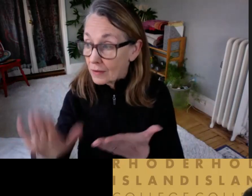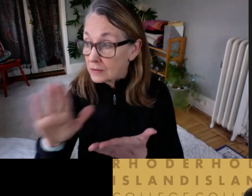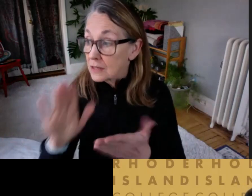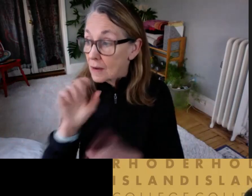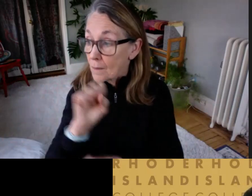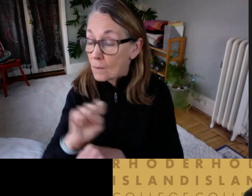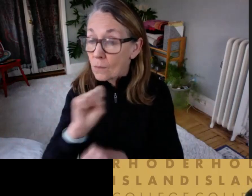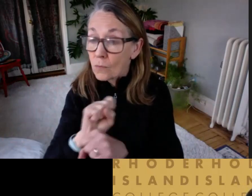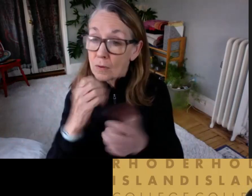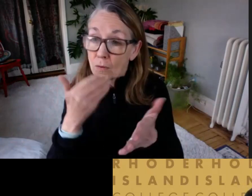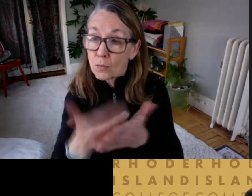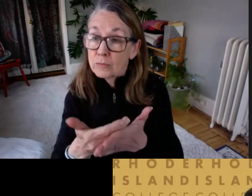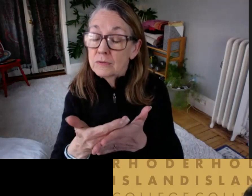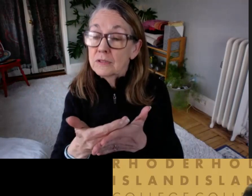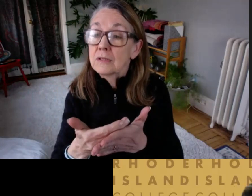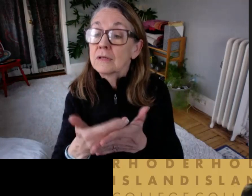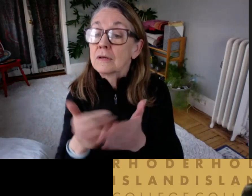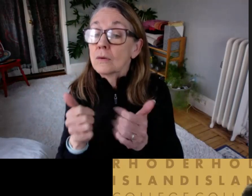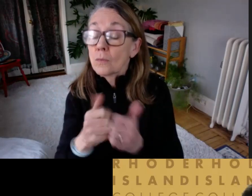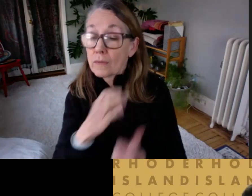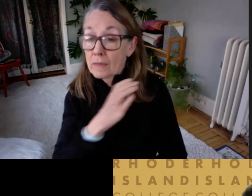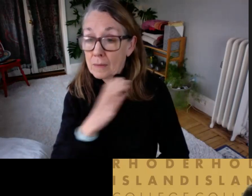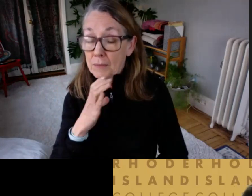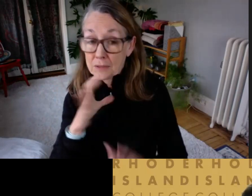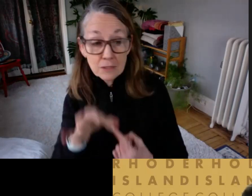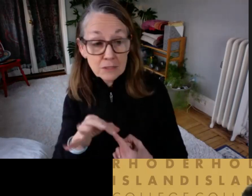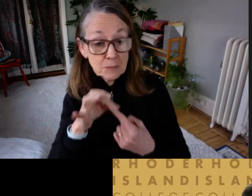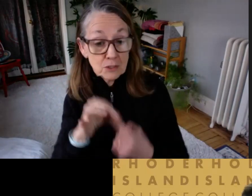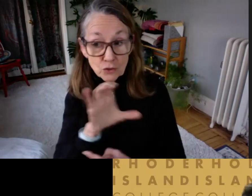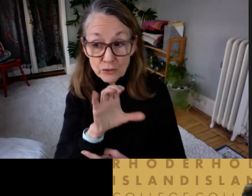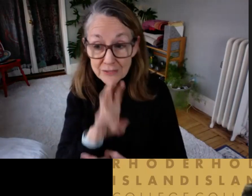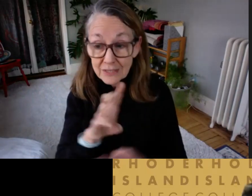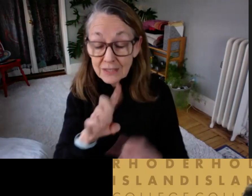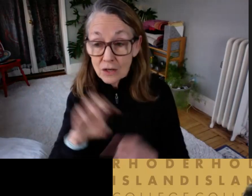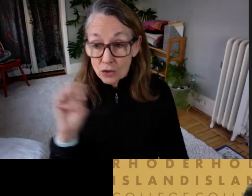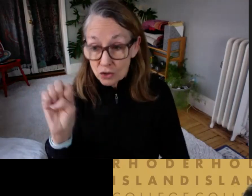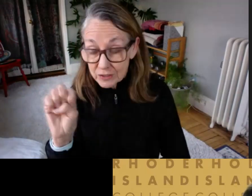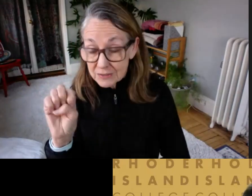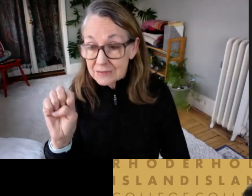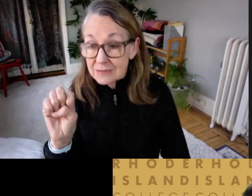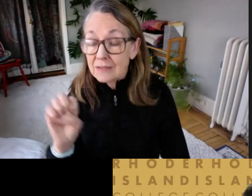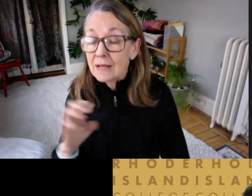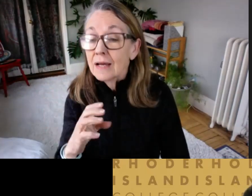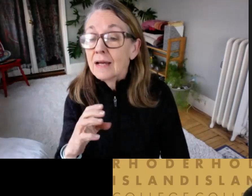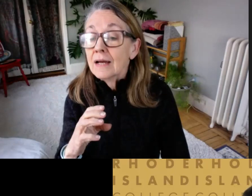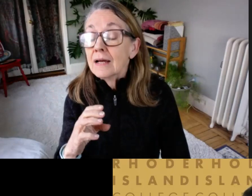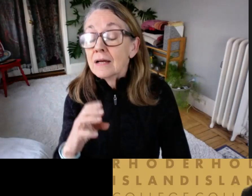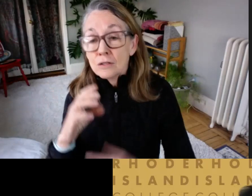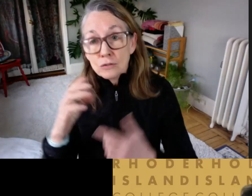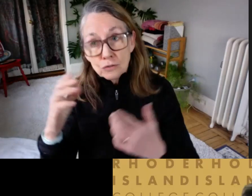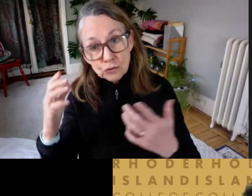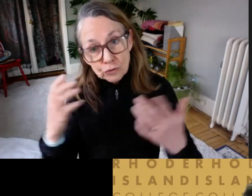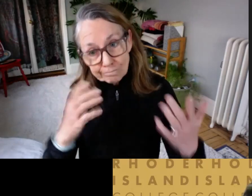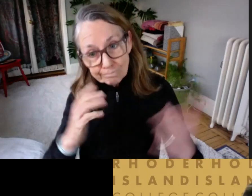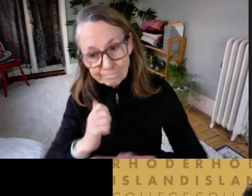working closely with the commission, especially Christine and Ernest, to bring a public